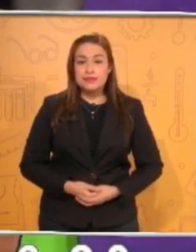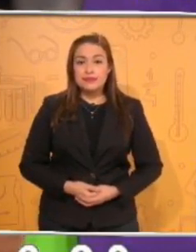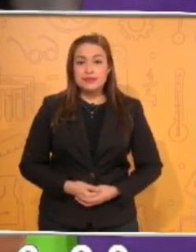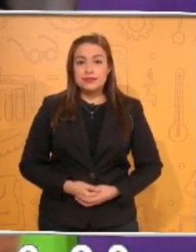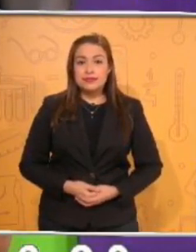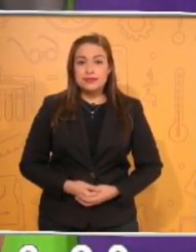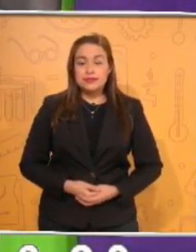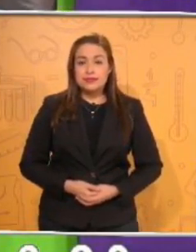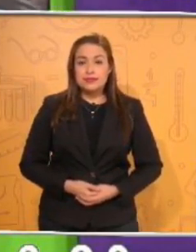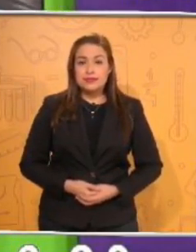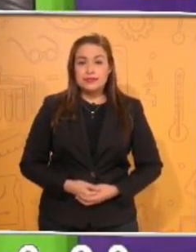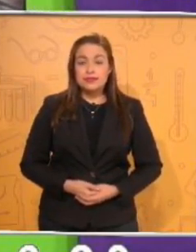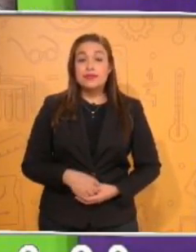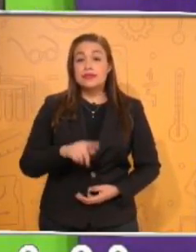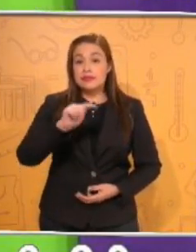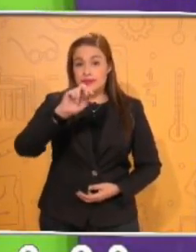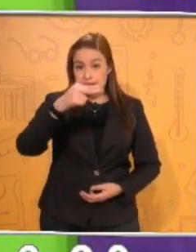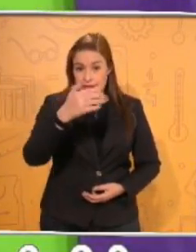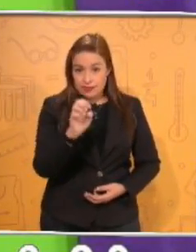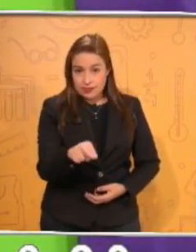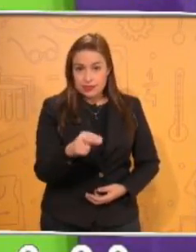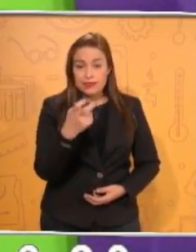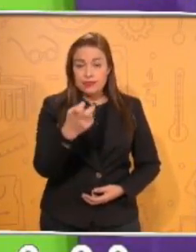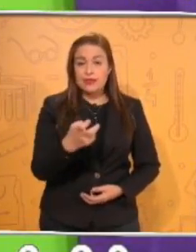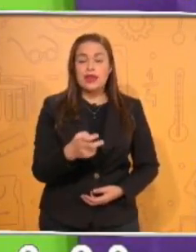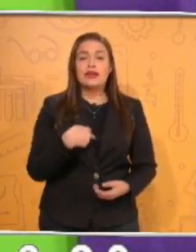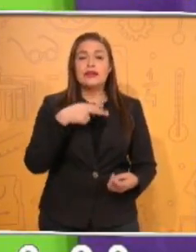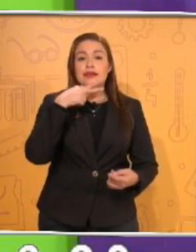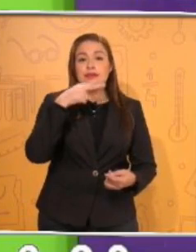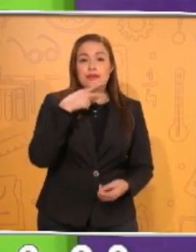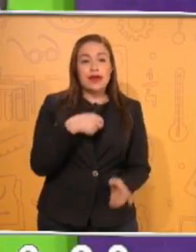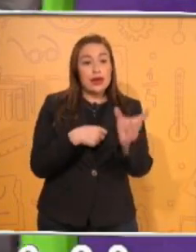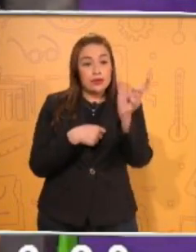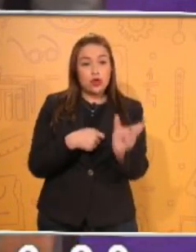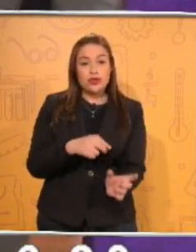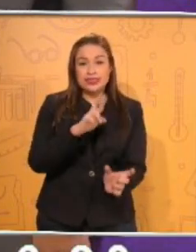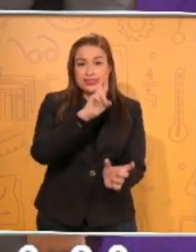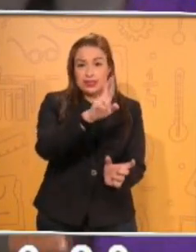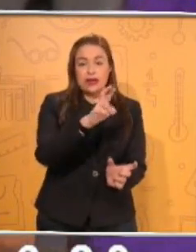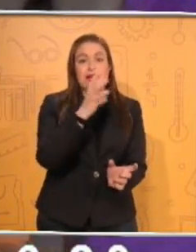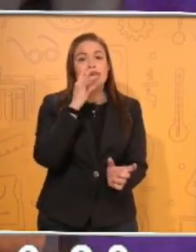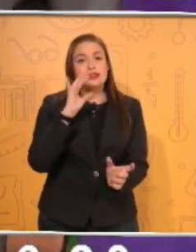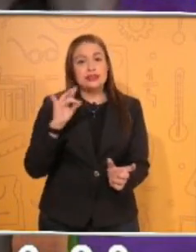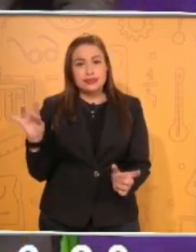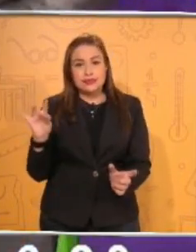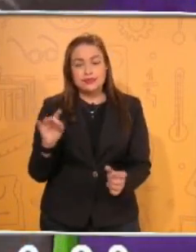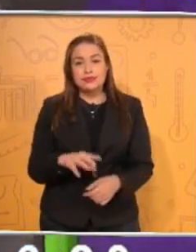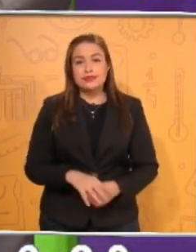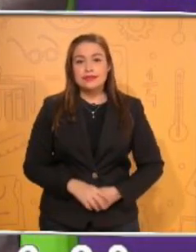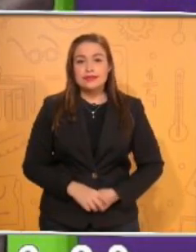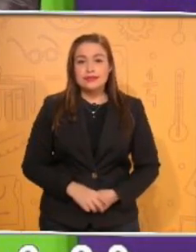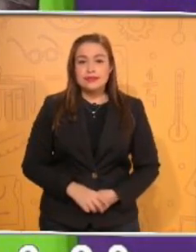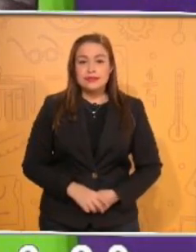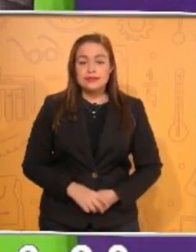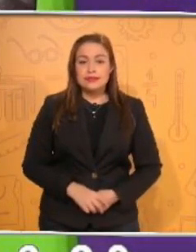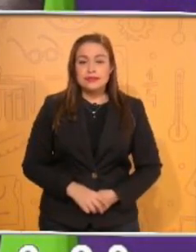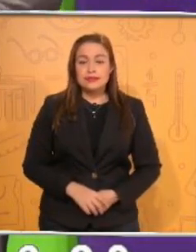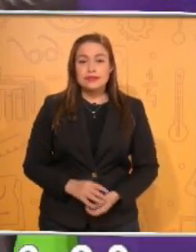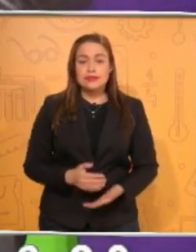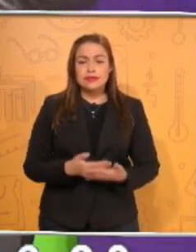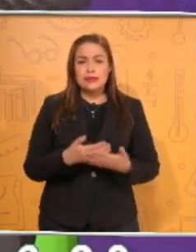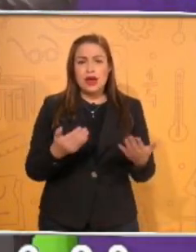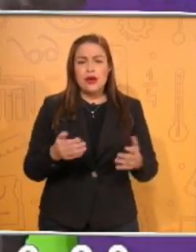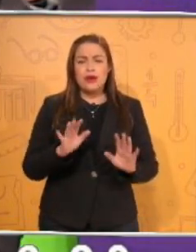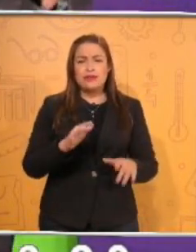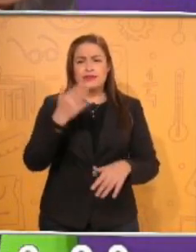It's a regular verb. And it is very simple, okay? Then, today's topic. Hey, teacher,